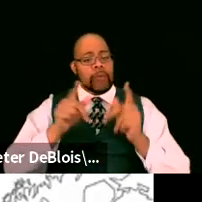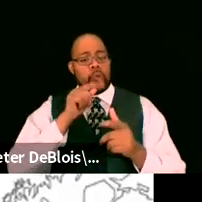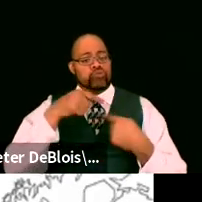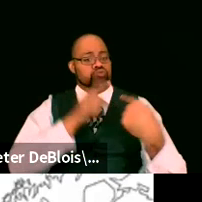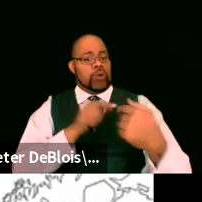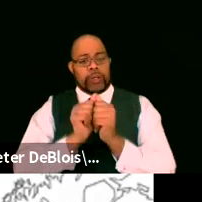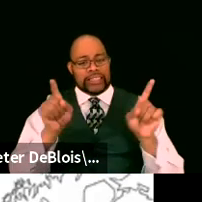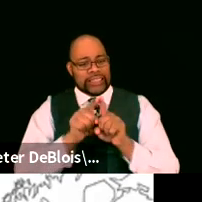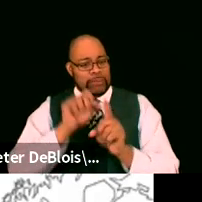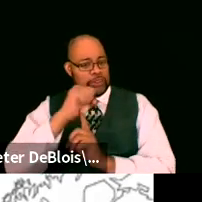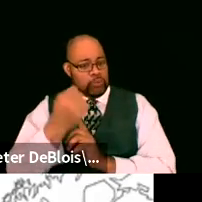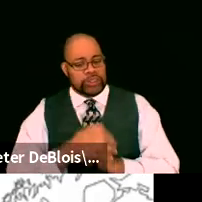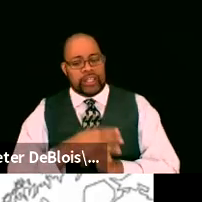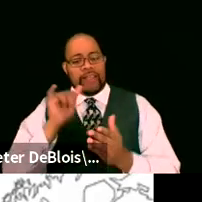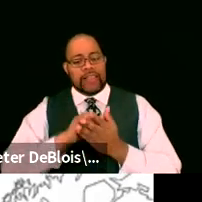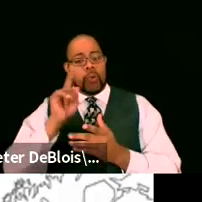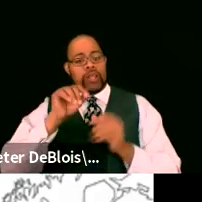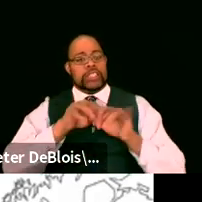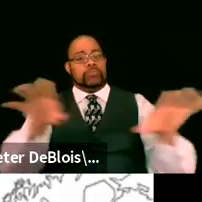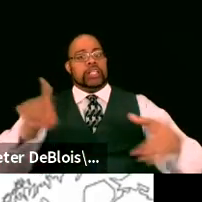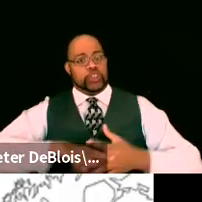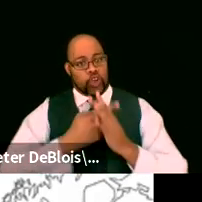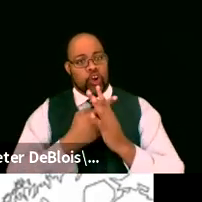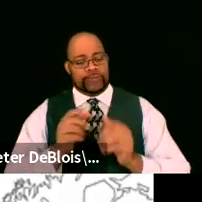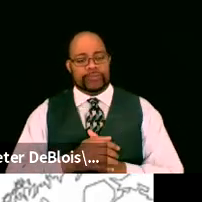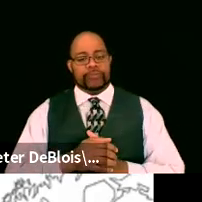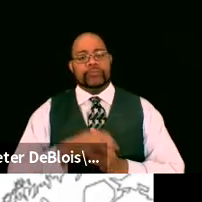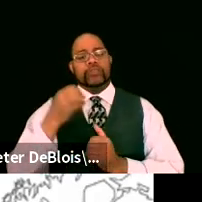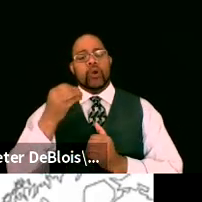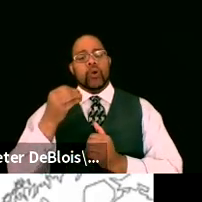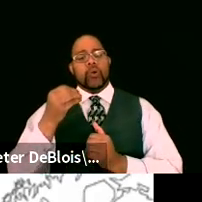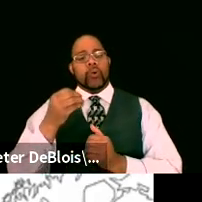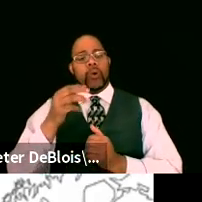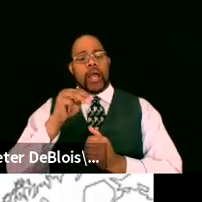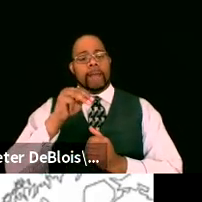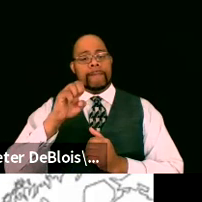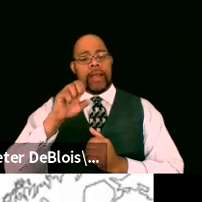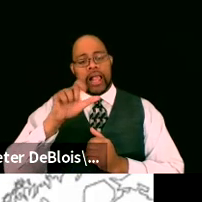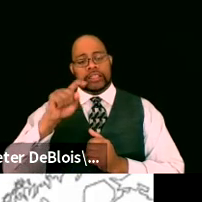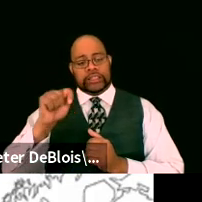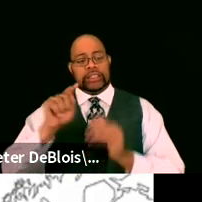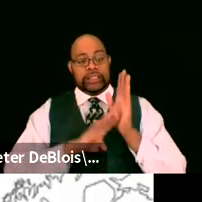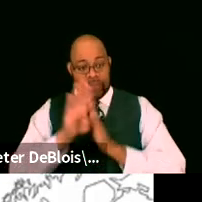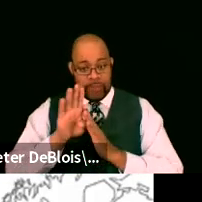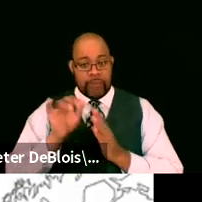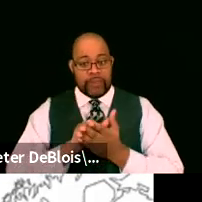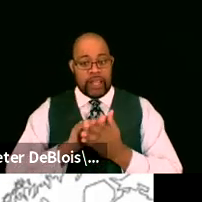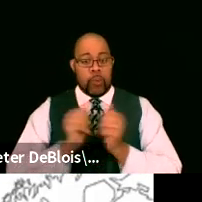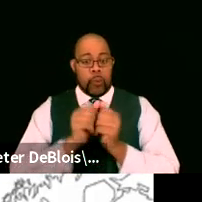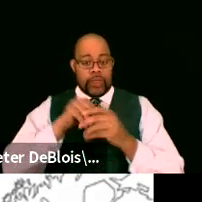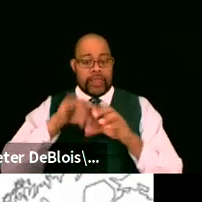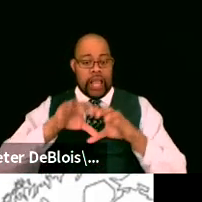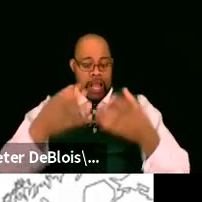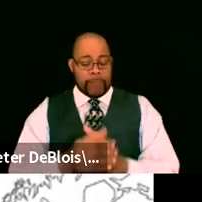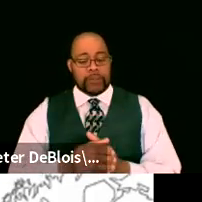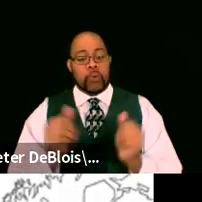struggling with the same condition. And this is where the spread began. So MLST is quite developed for the Burkholderia-Sapiecia complex. Now,